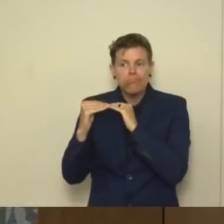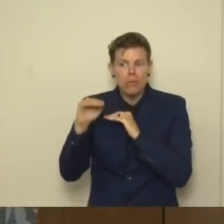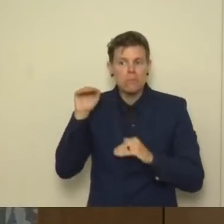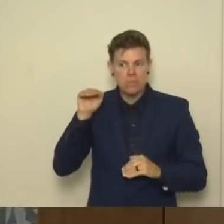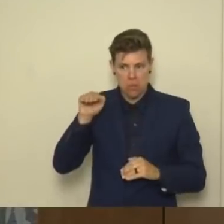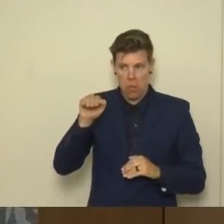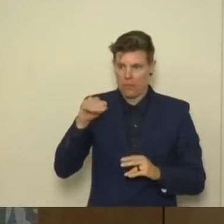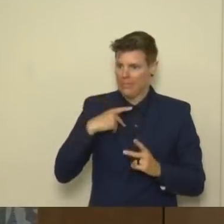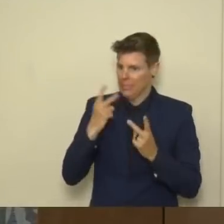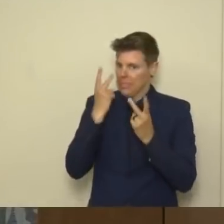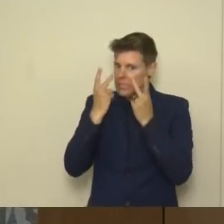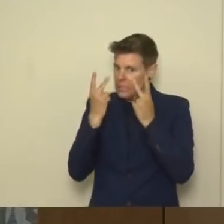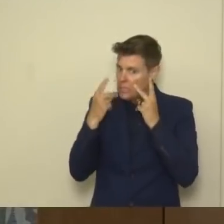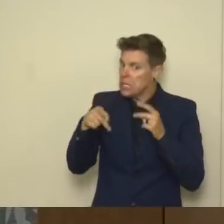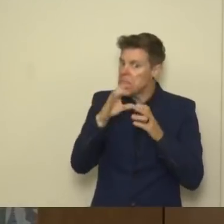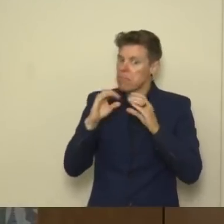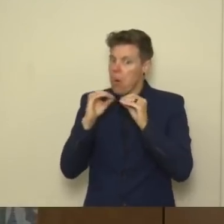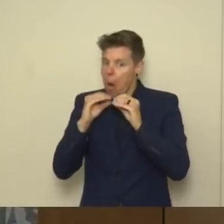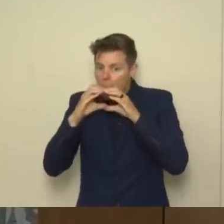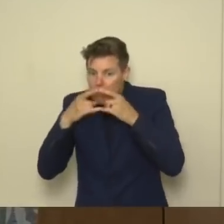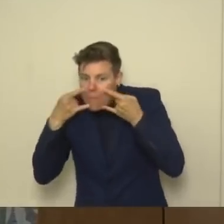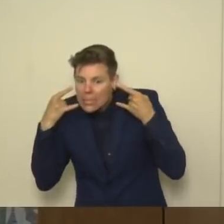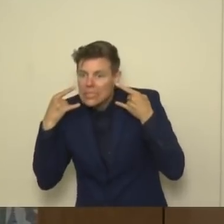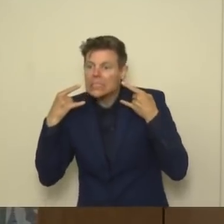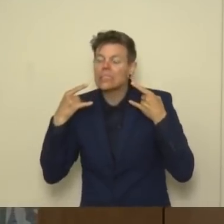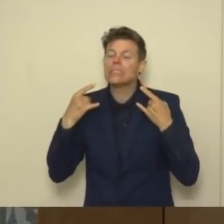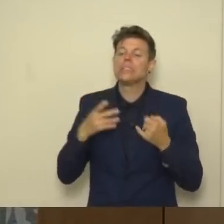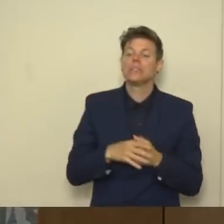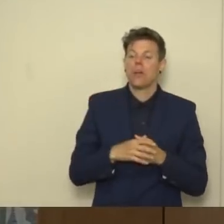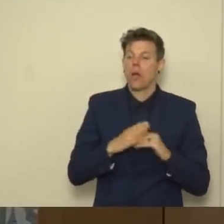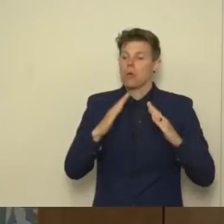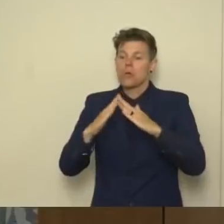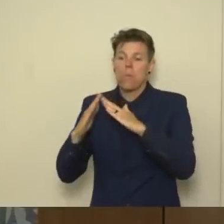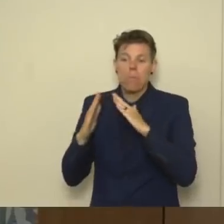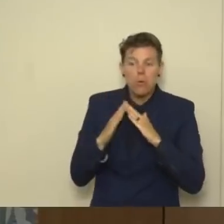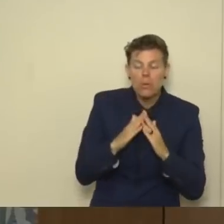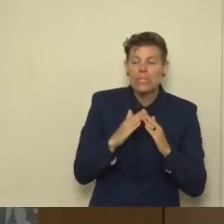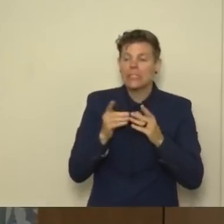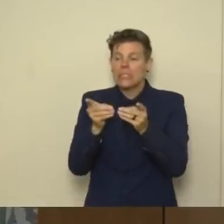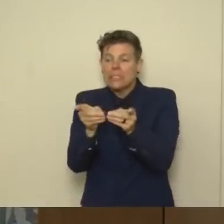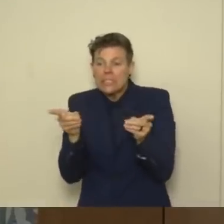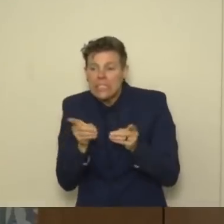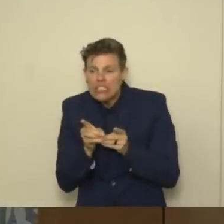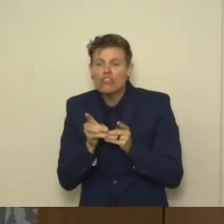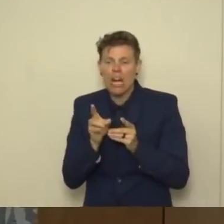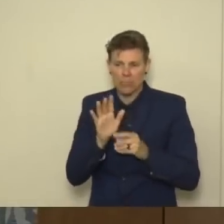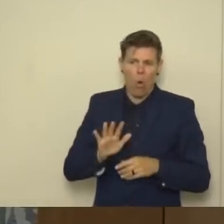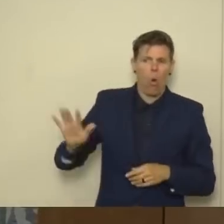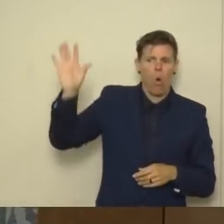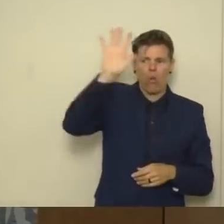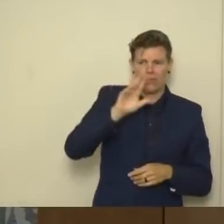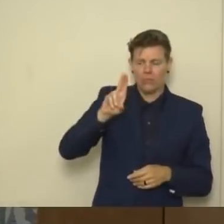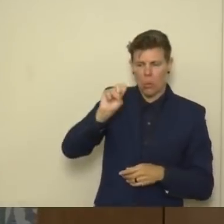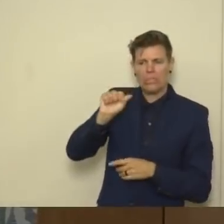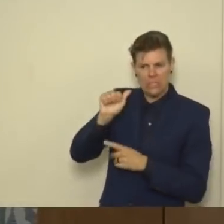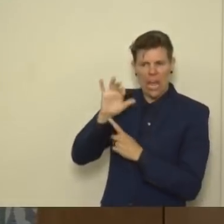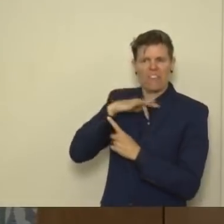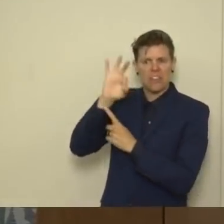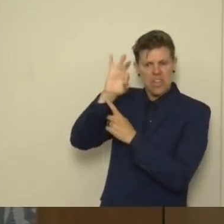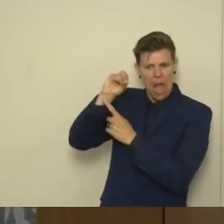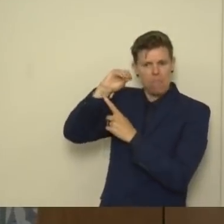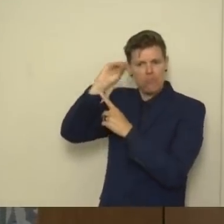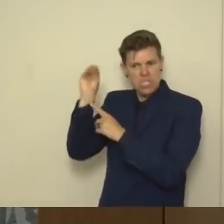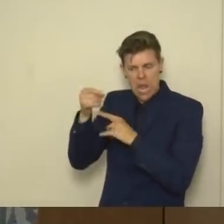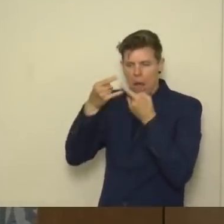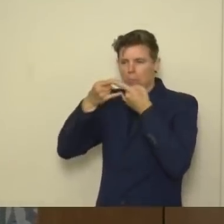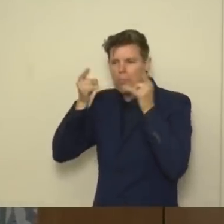news. I can show you photos of communities and districts around the country where they've got 90% mask wearing and they didn't just flatten the